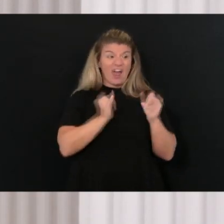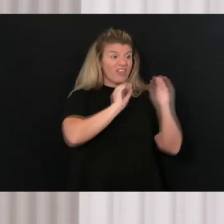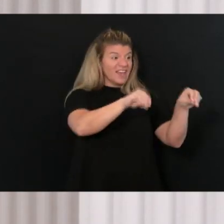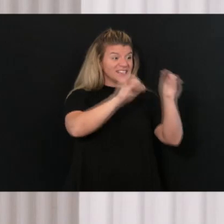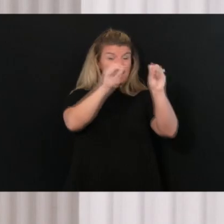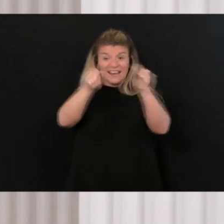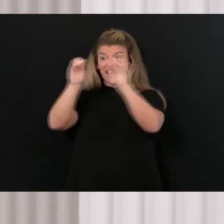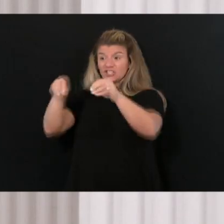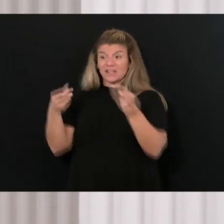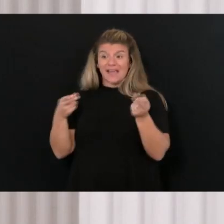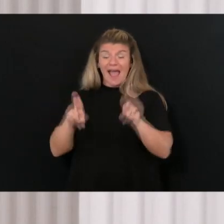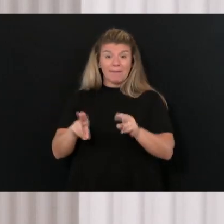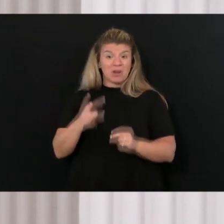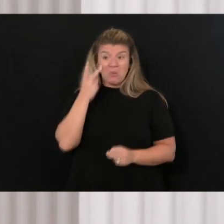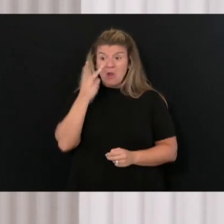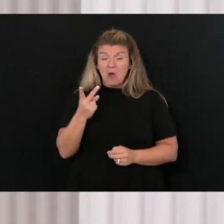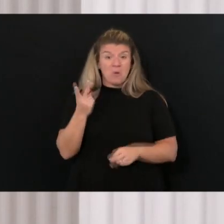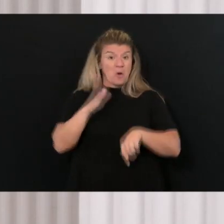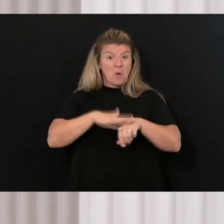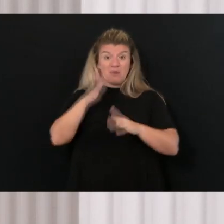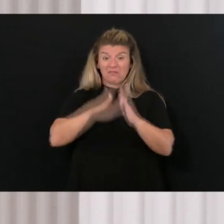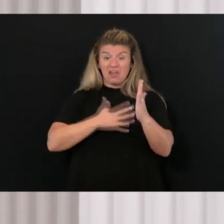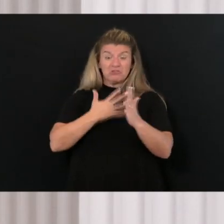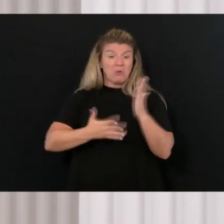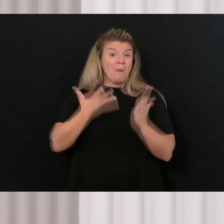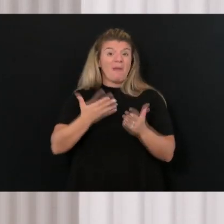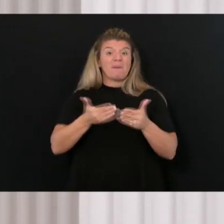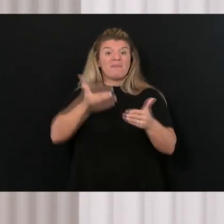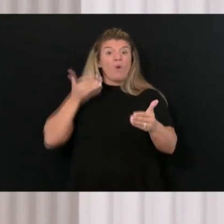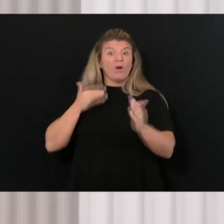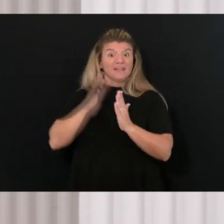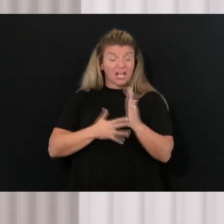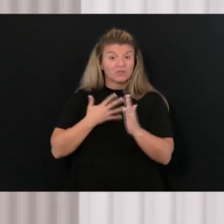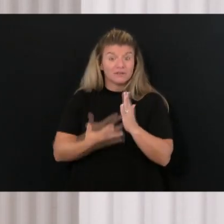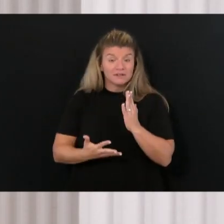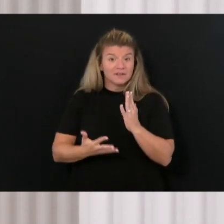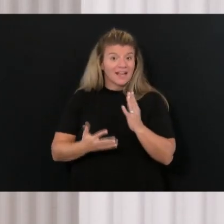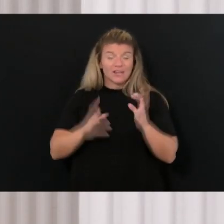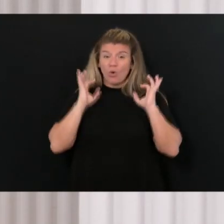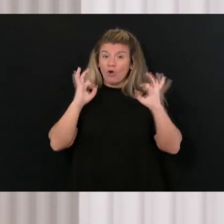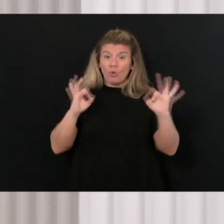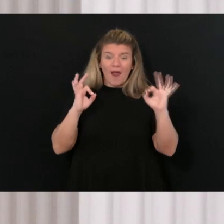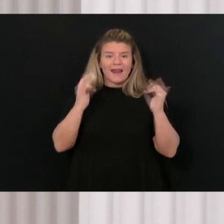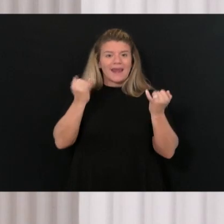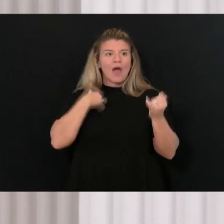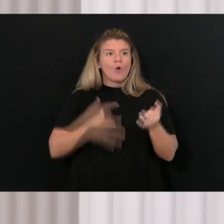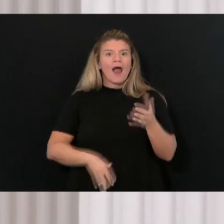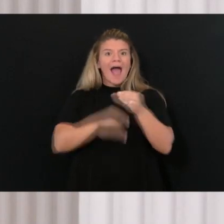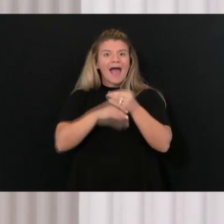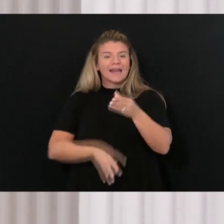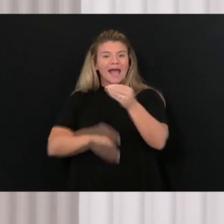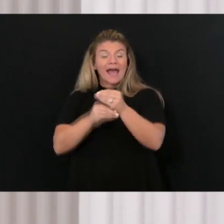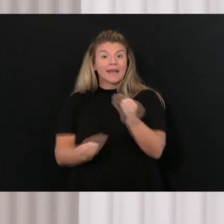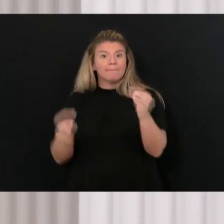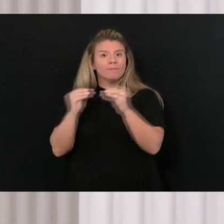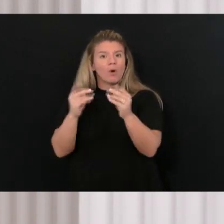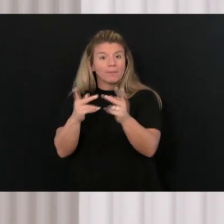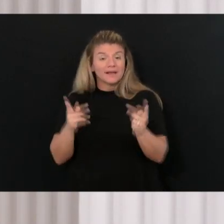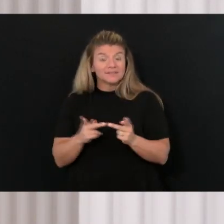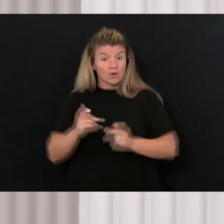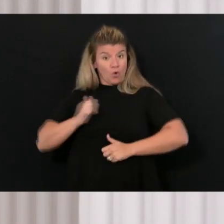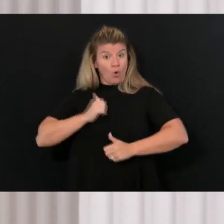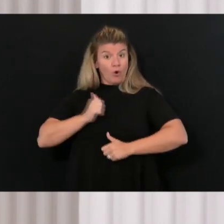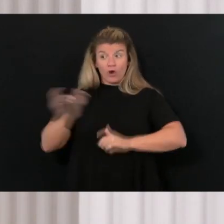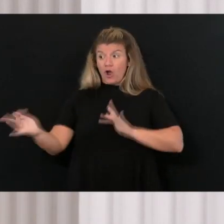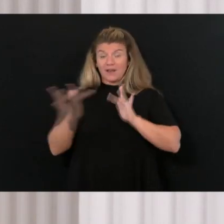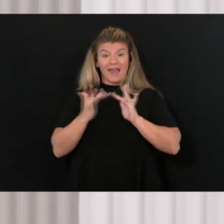are absolutely on schedule, if not ahead of schedule, and we are now adding additional sites. General Hoyer contacted us.